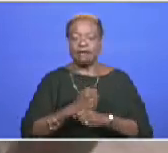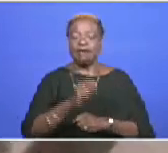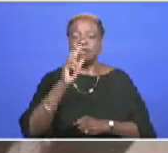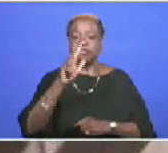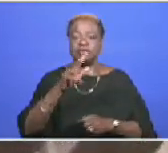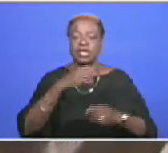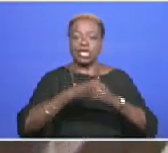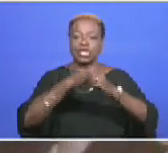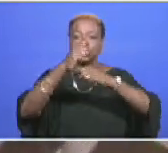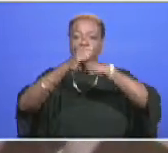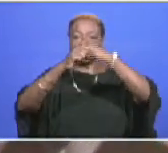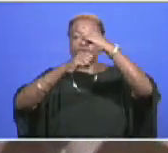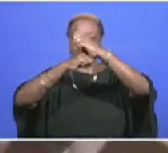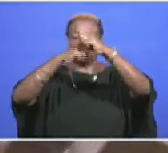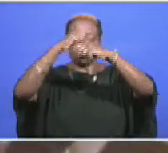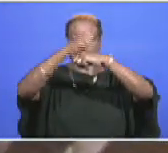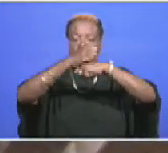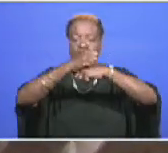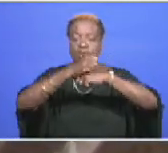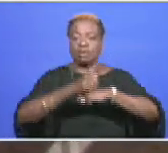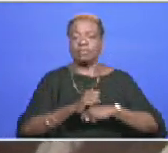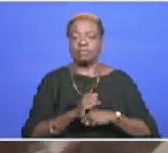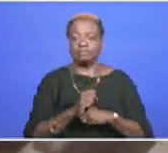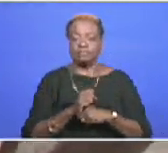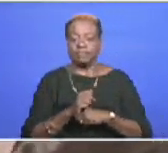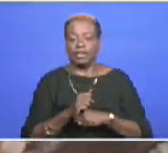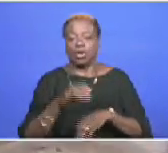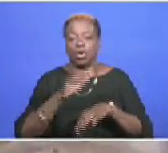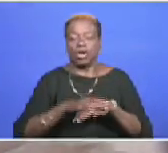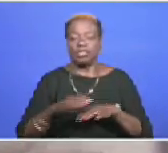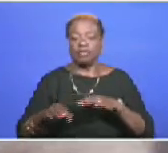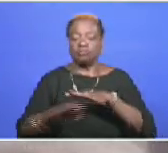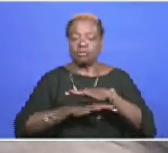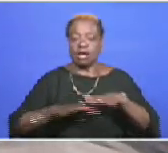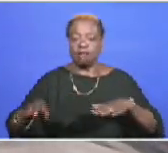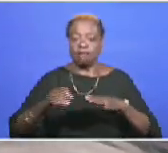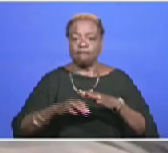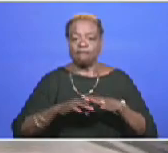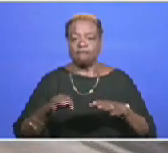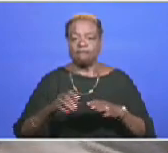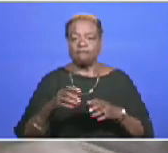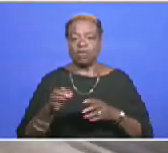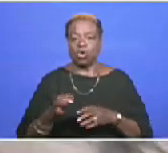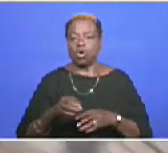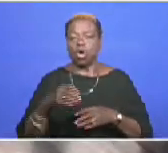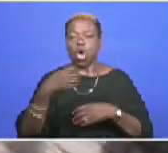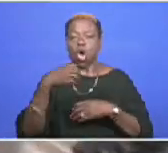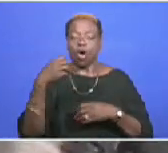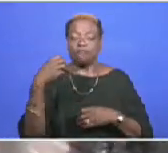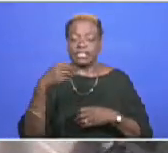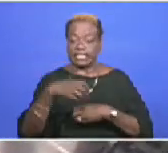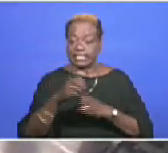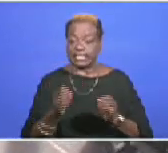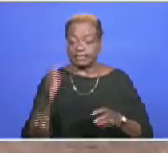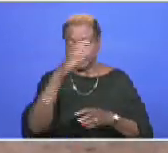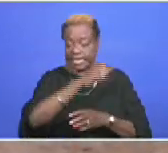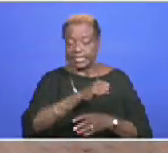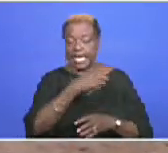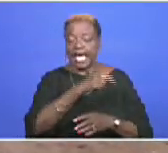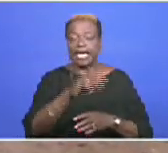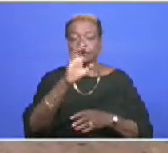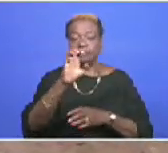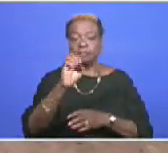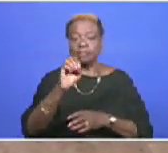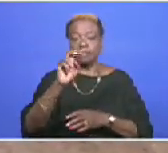with retail boutiques on the ground floor, professional office space, and luxury condos. Sales director of